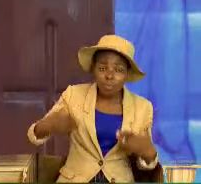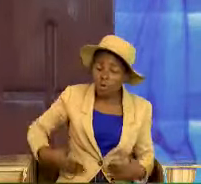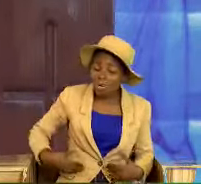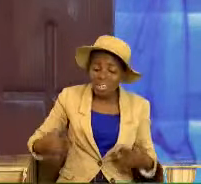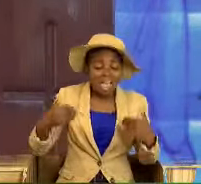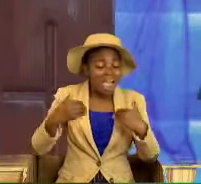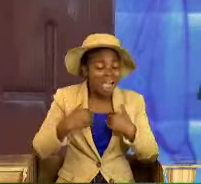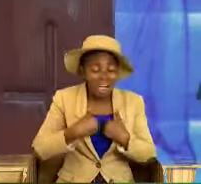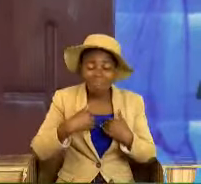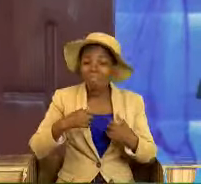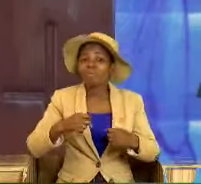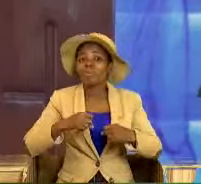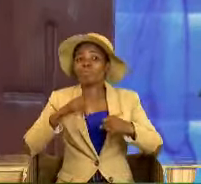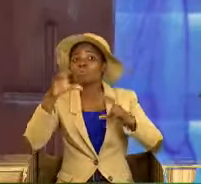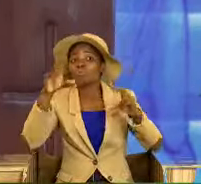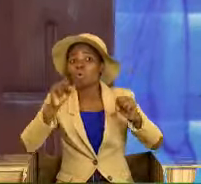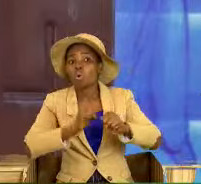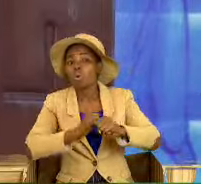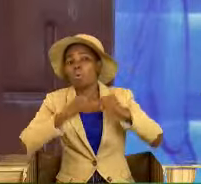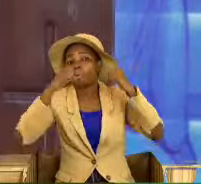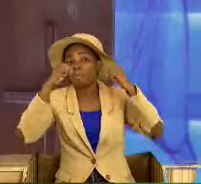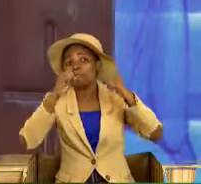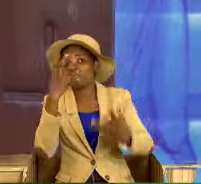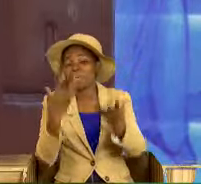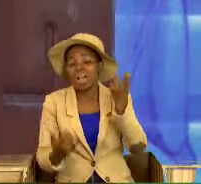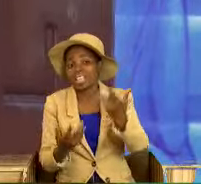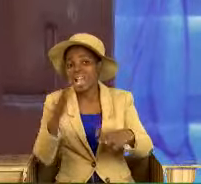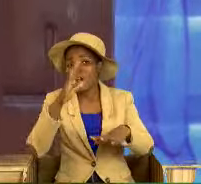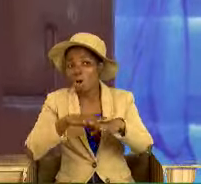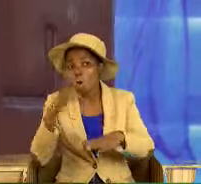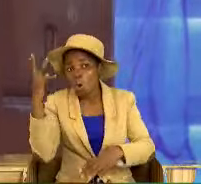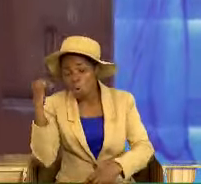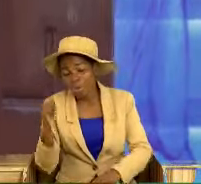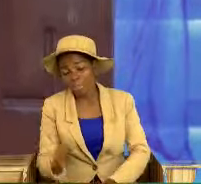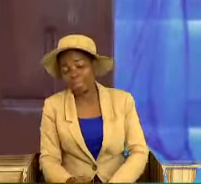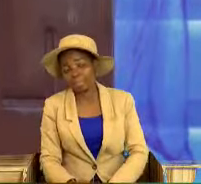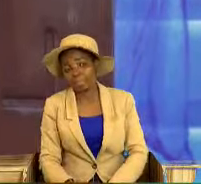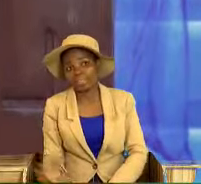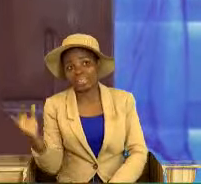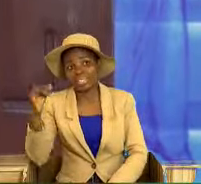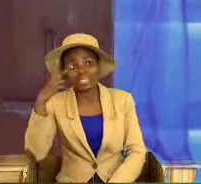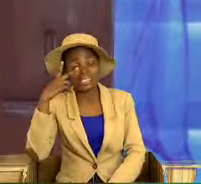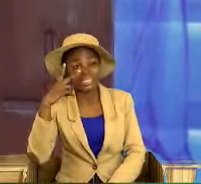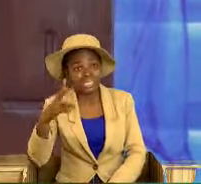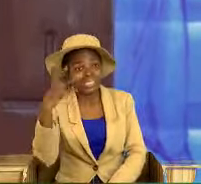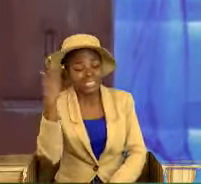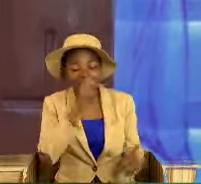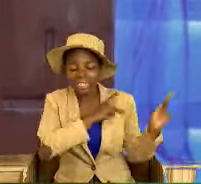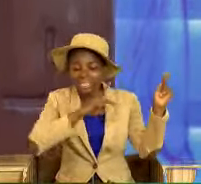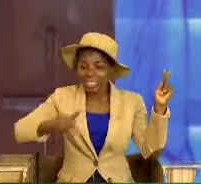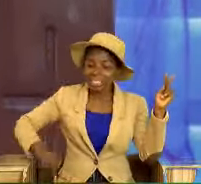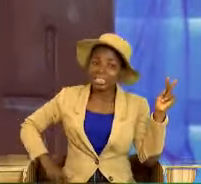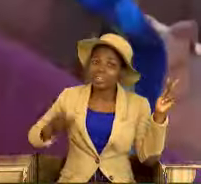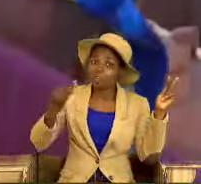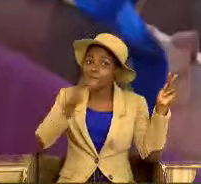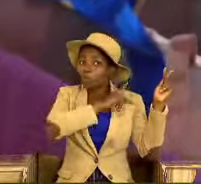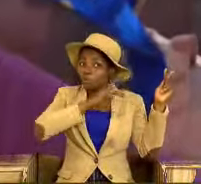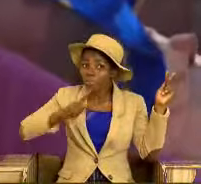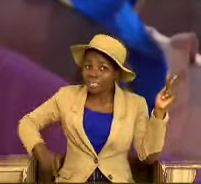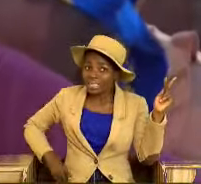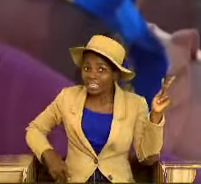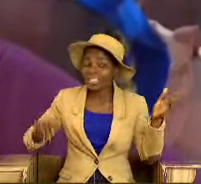power they encounter the King of Kings and the Lord of lords that was their